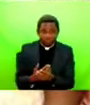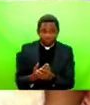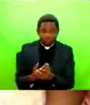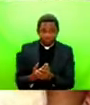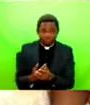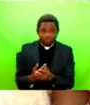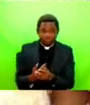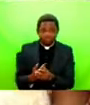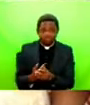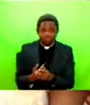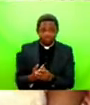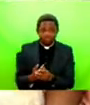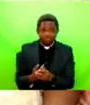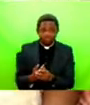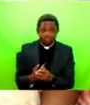evangelism